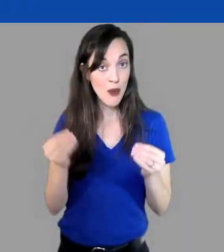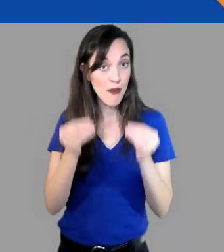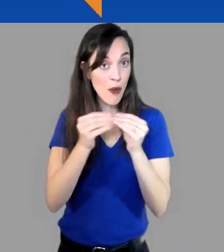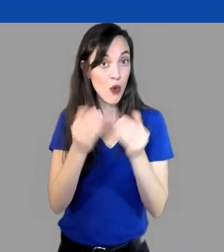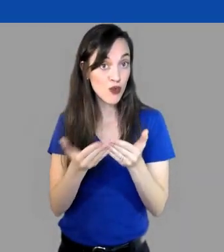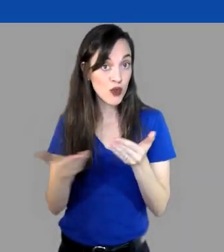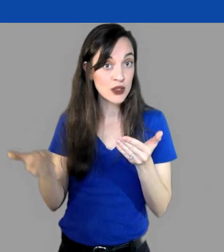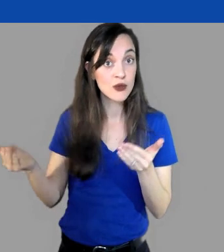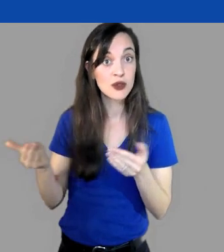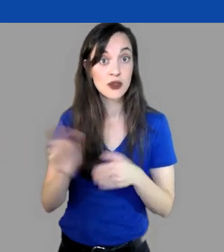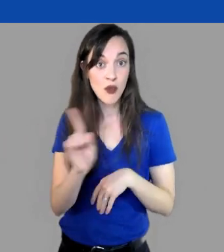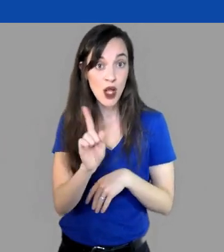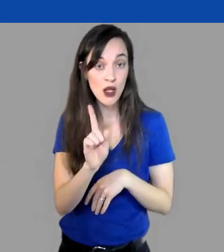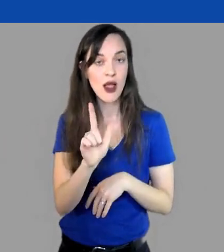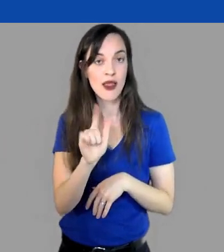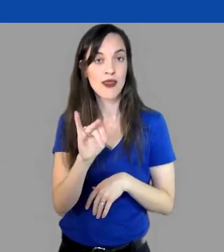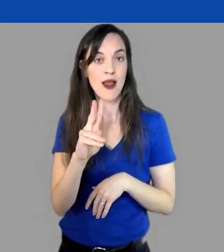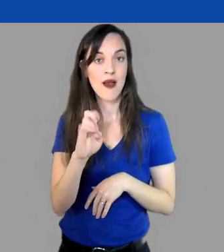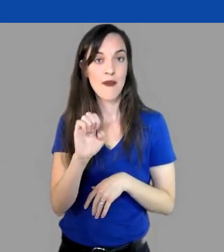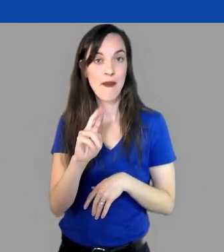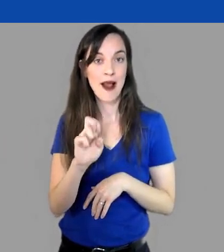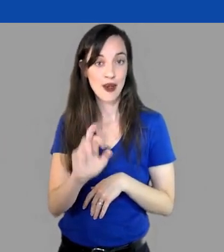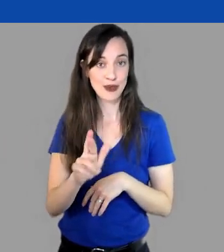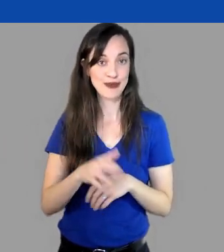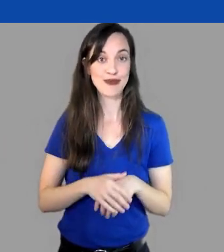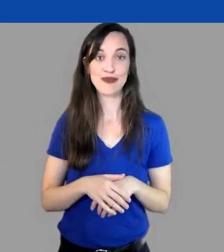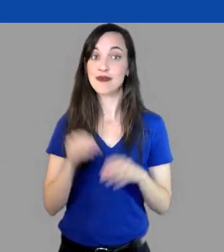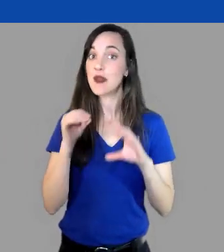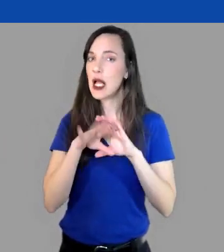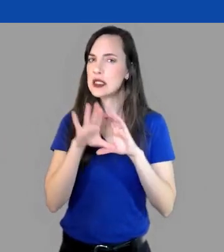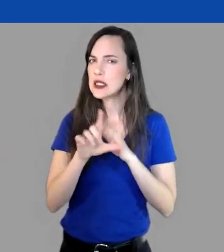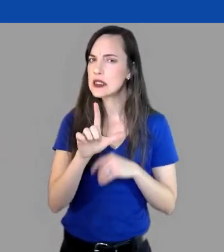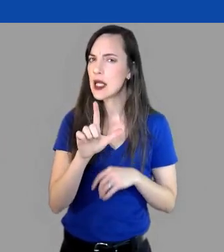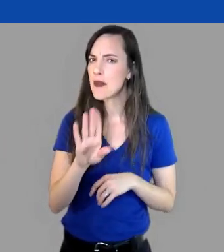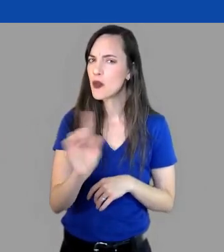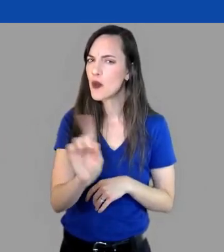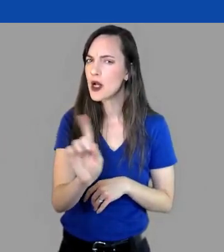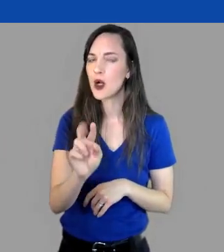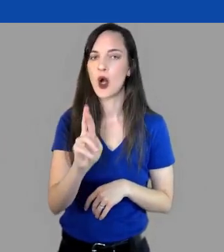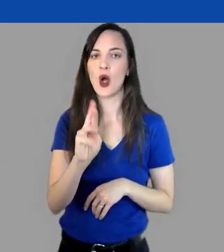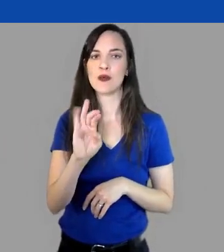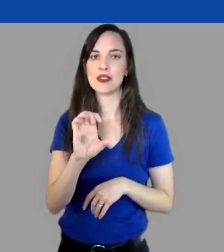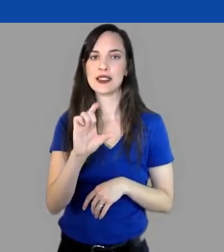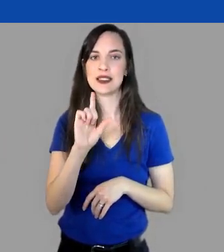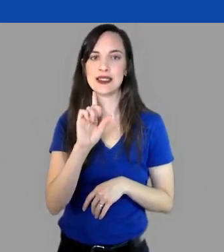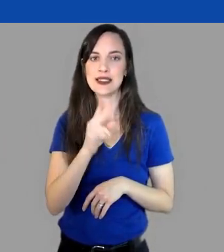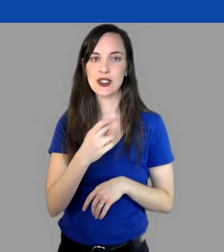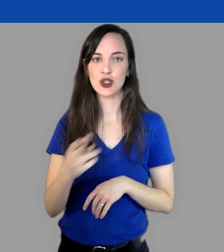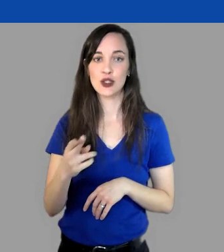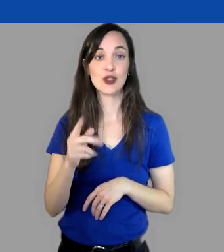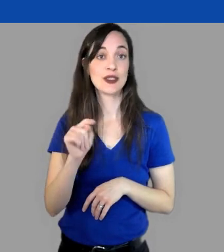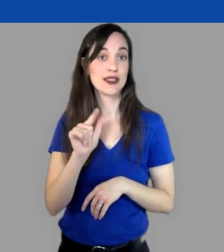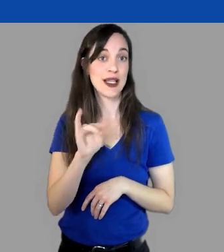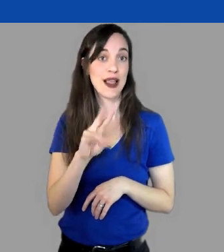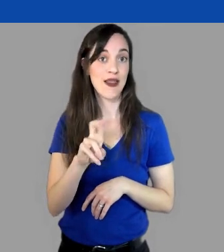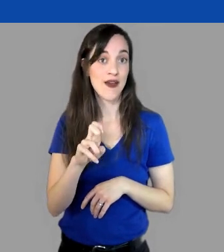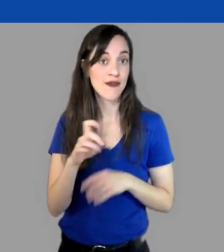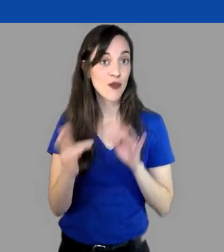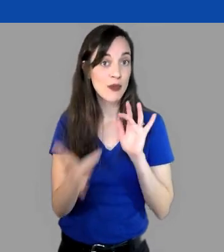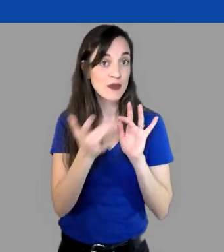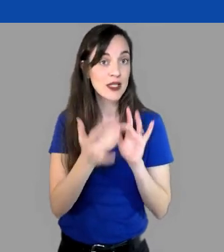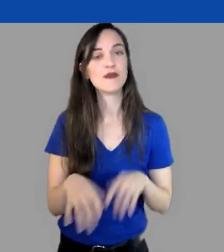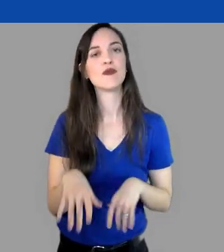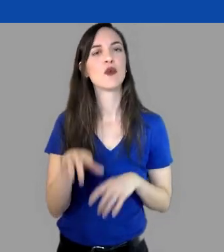Remember to check out additional resources and the LiveBinder You can access the LiveBinder on the RMTC DHH TA Live